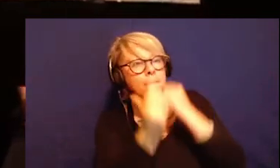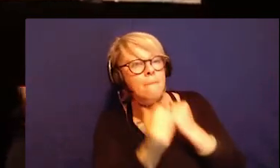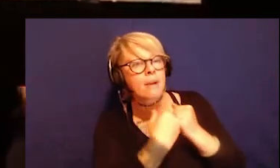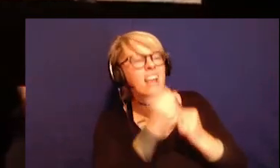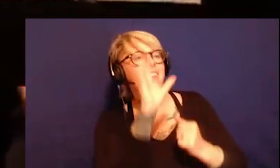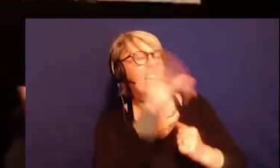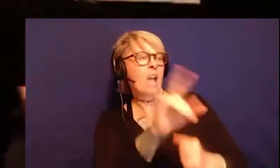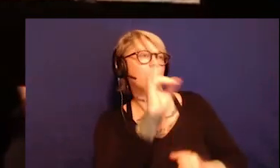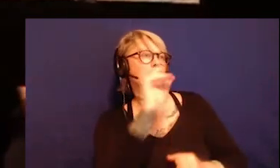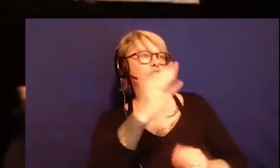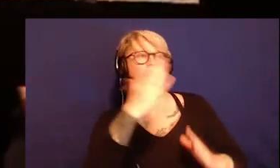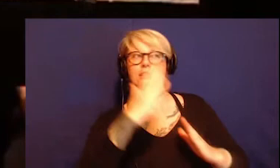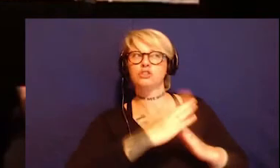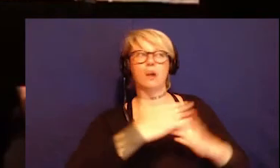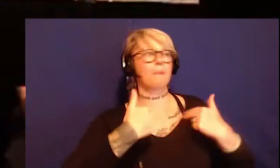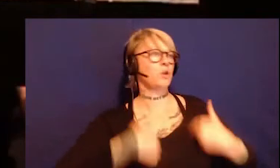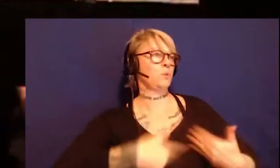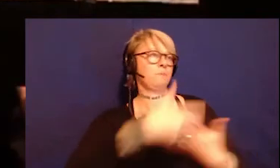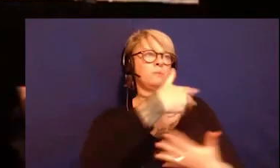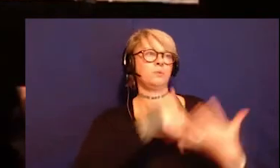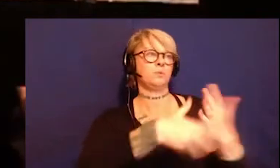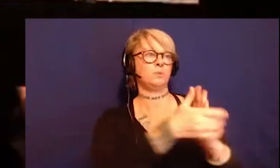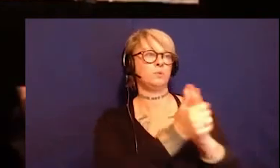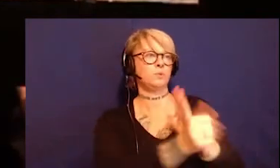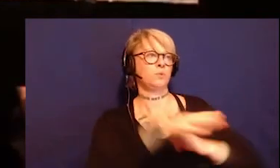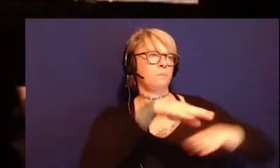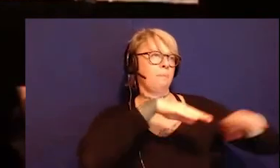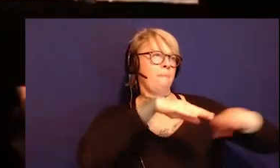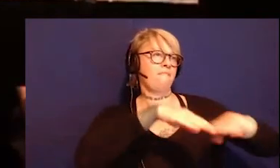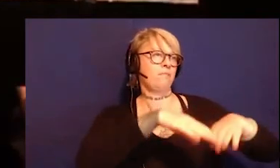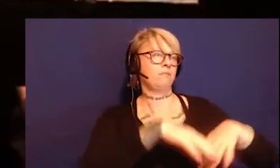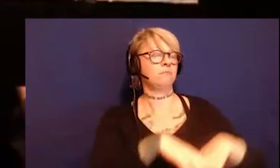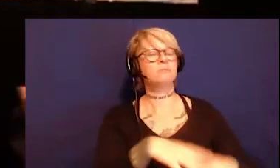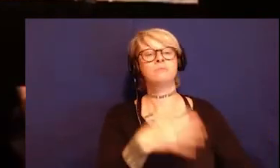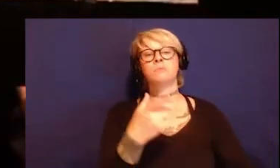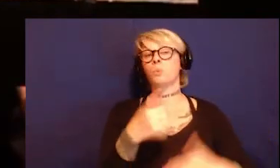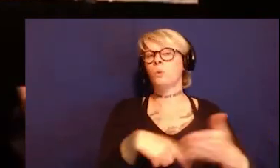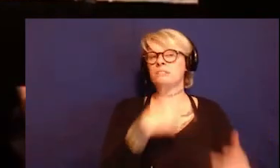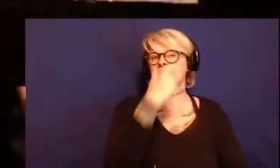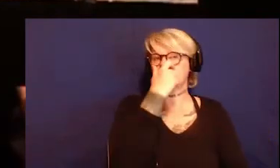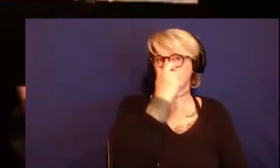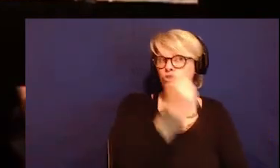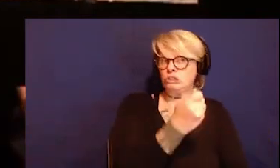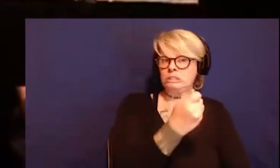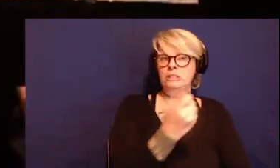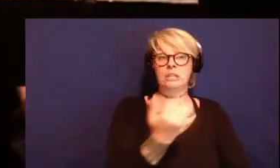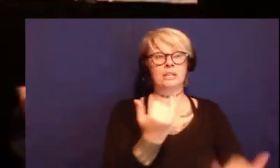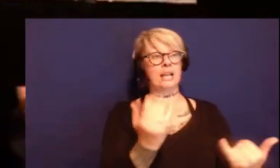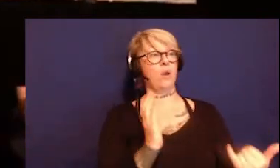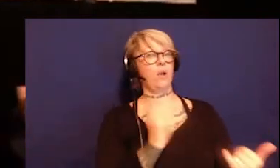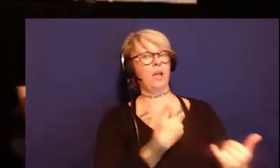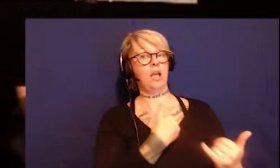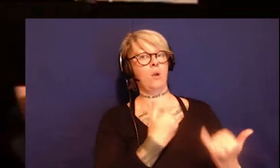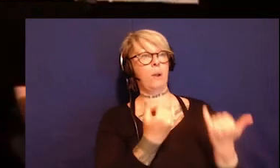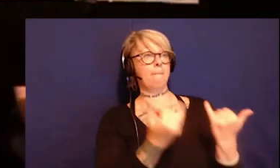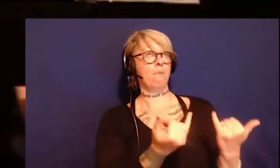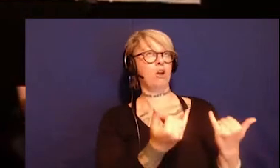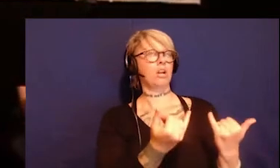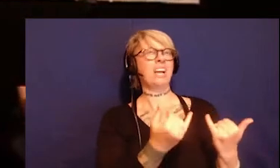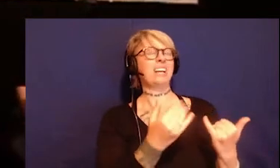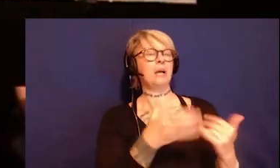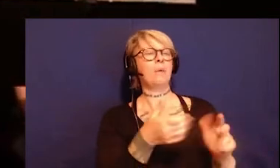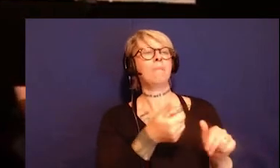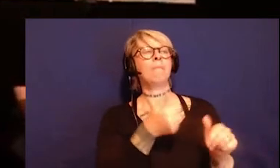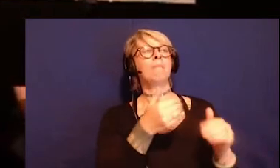human social behavior. What's interesting in our modern and postmodern